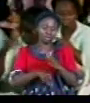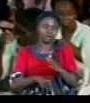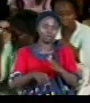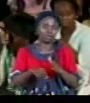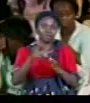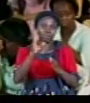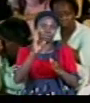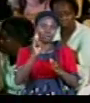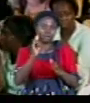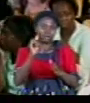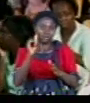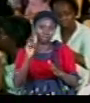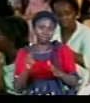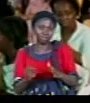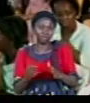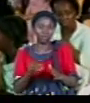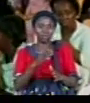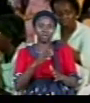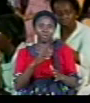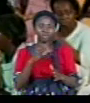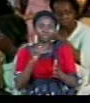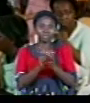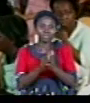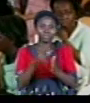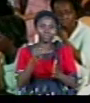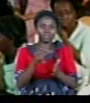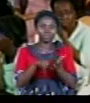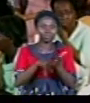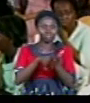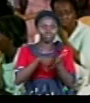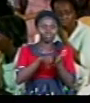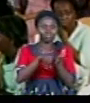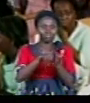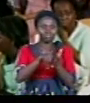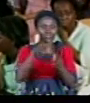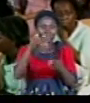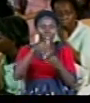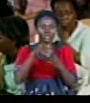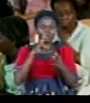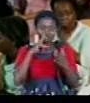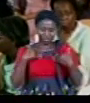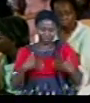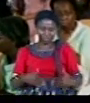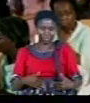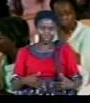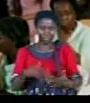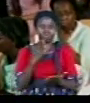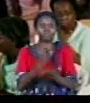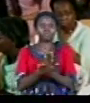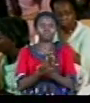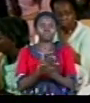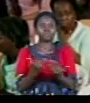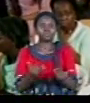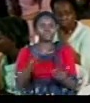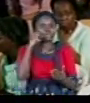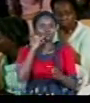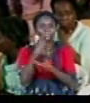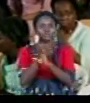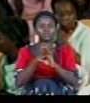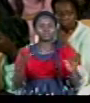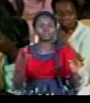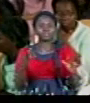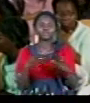time disappeared, and now she's free. Evie Akpediavo from Ghana had a terrible